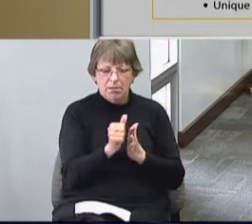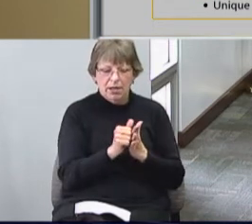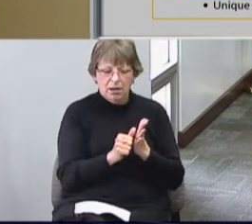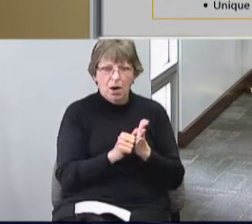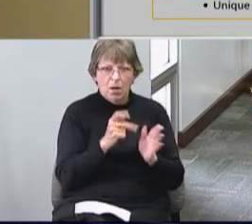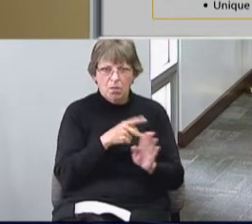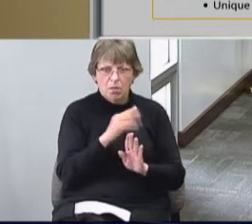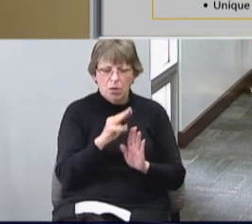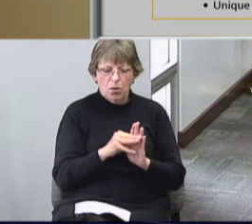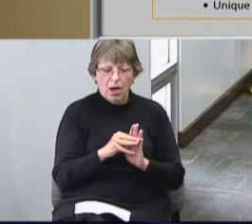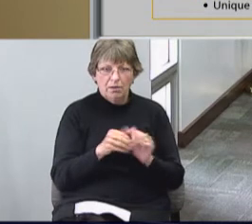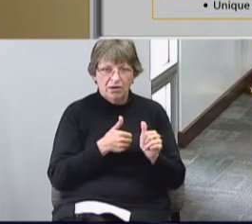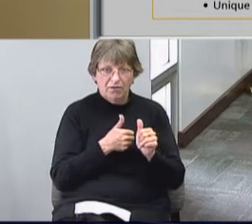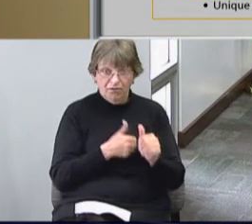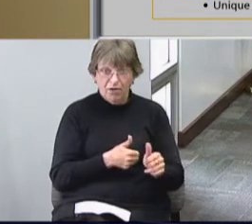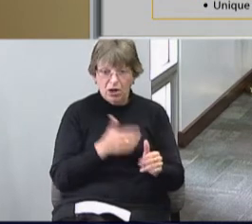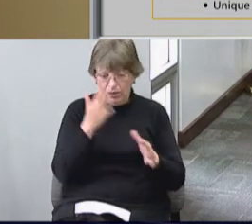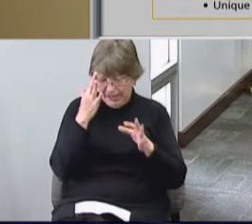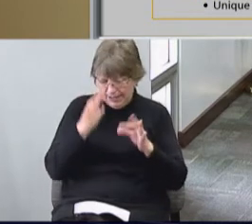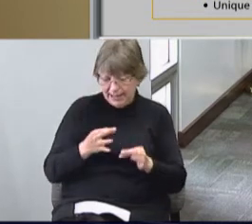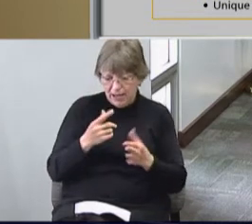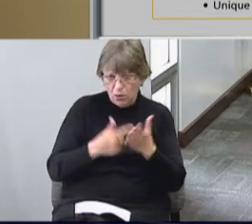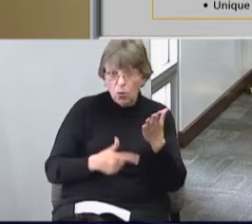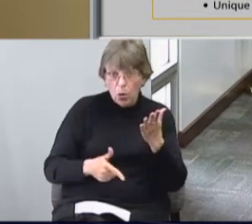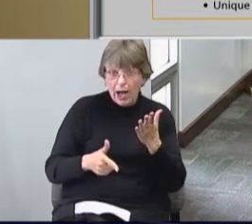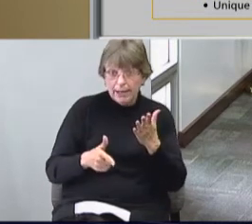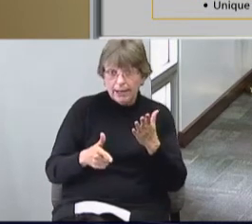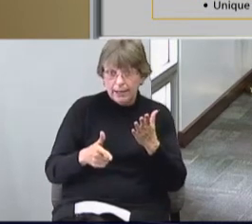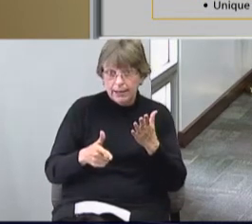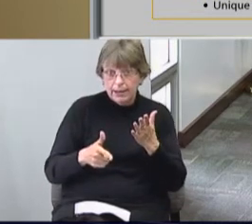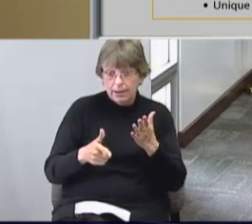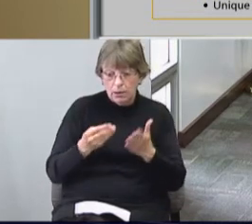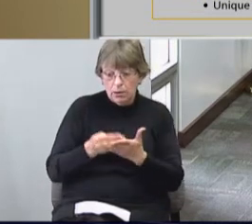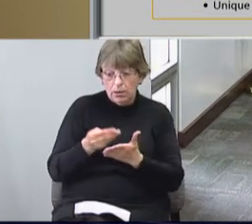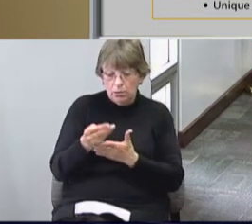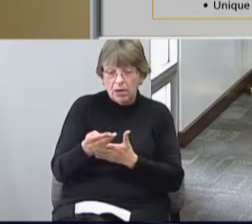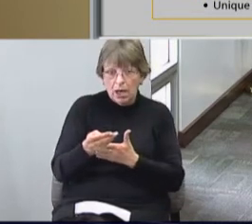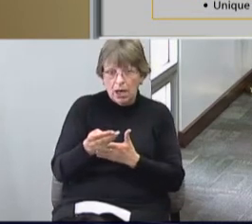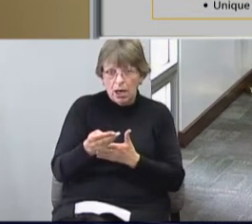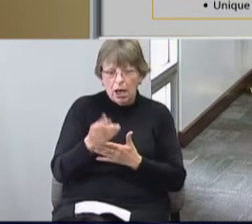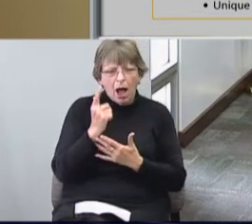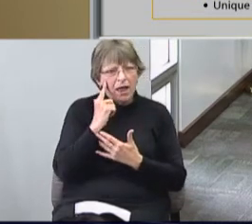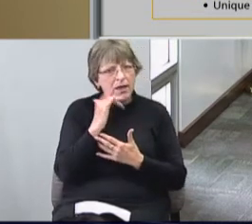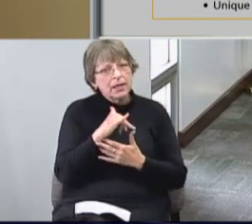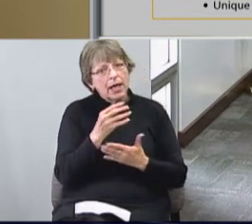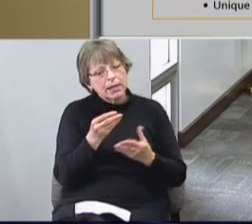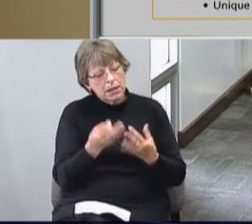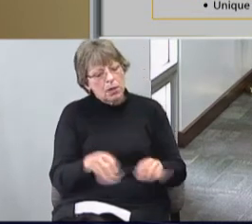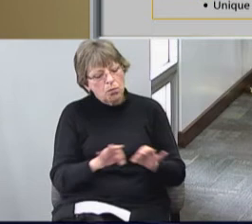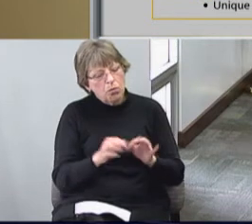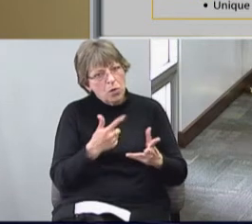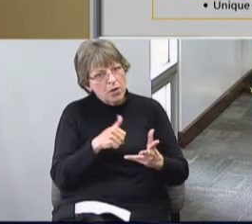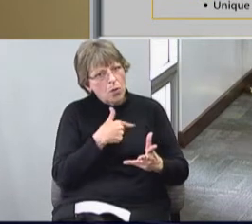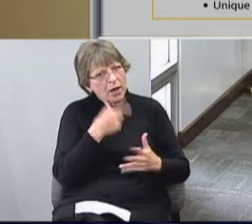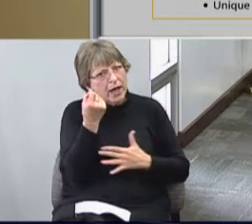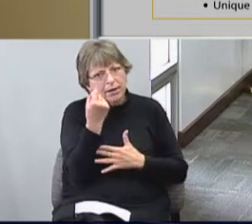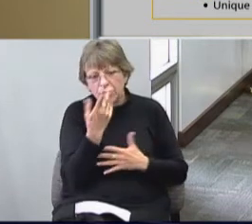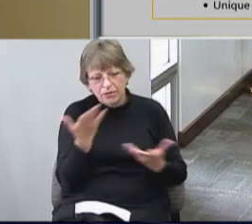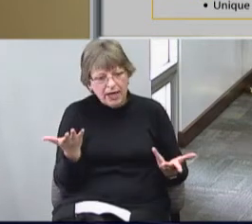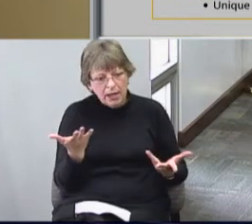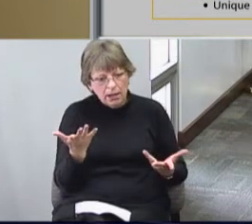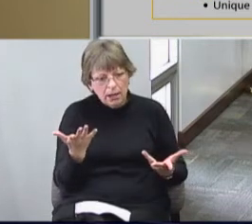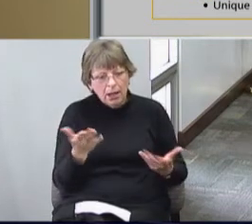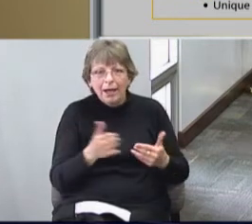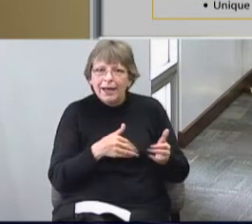in determining public art. And I think that's important that we understand that just because we don't like